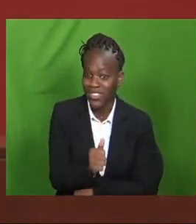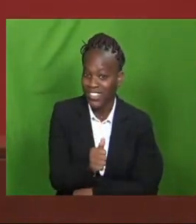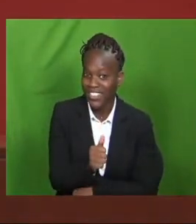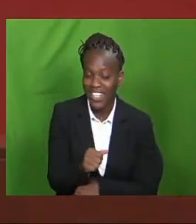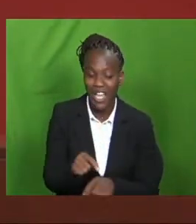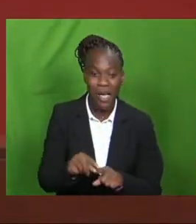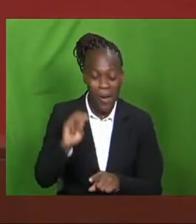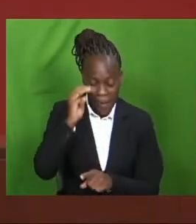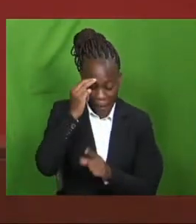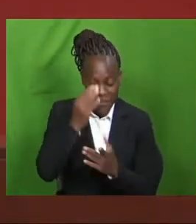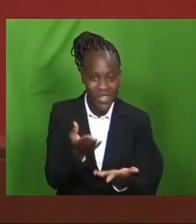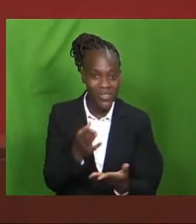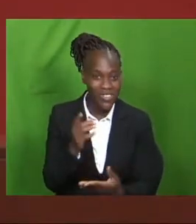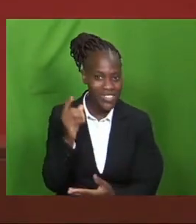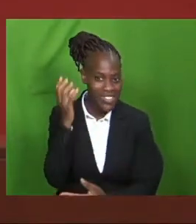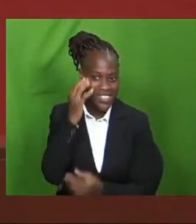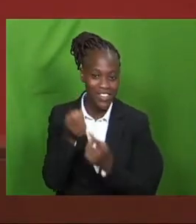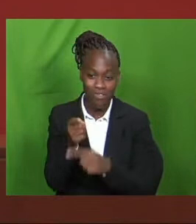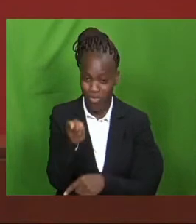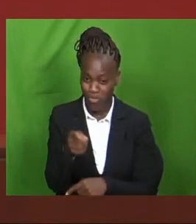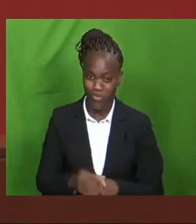he wants to hear it from you.